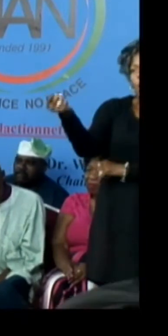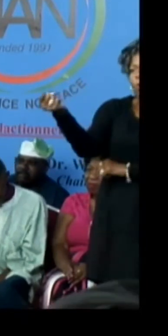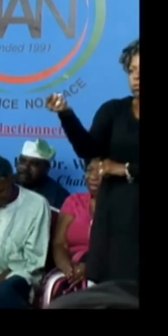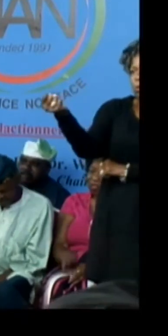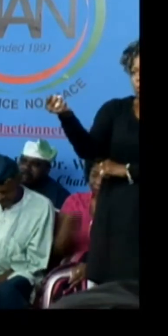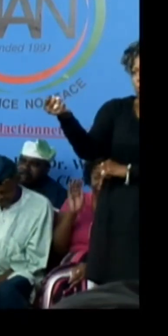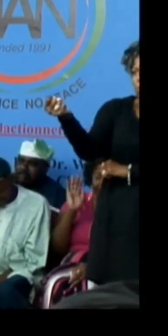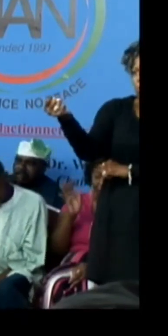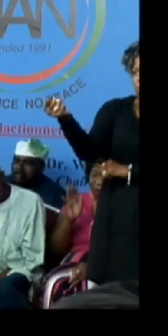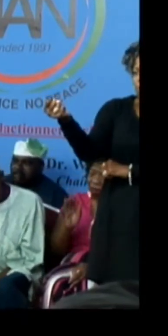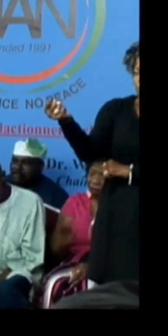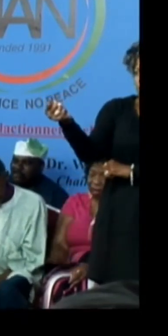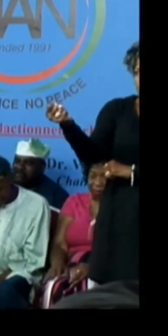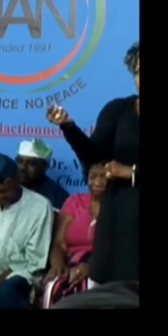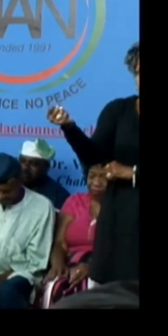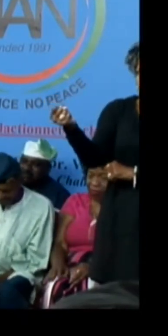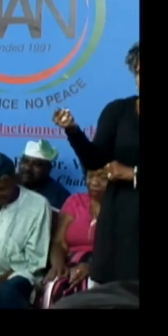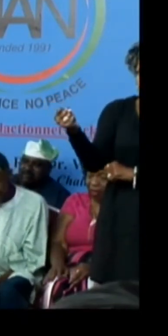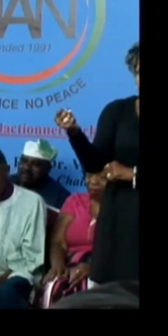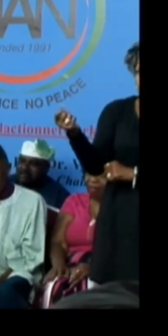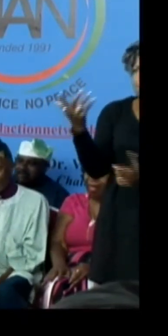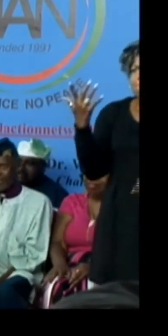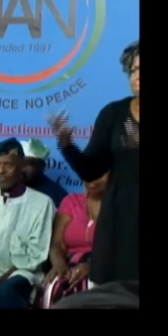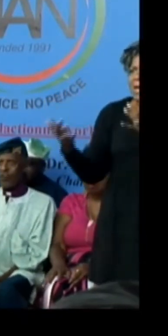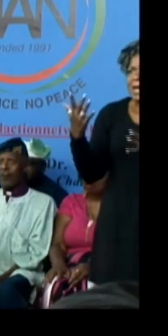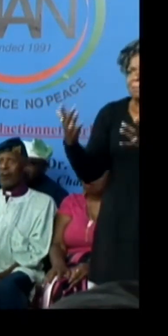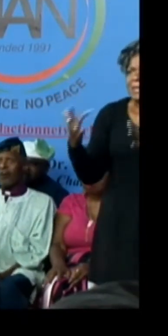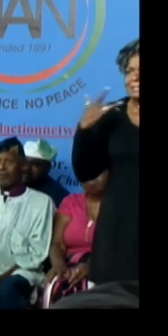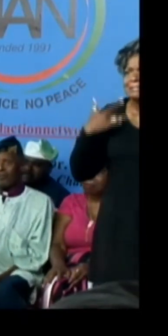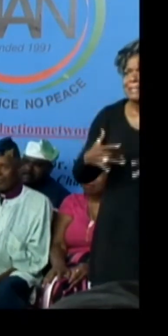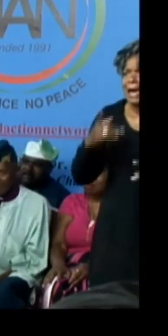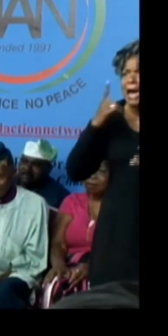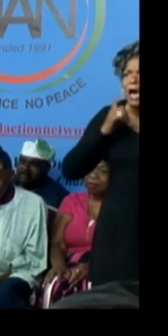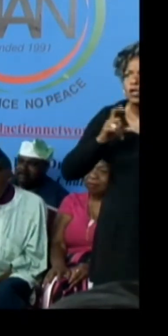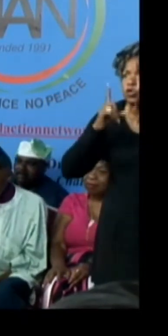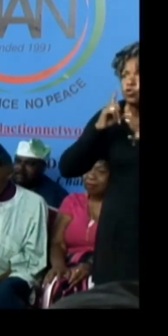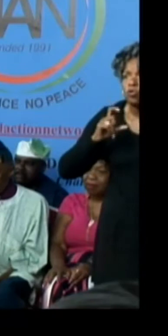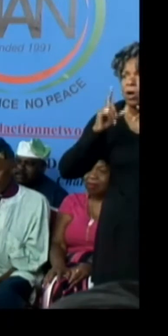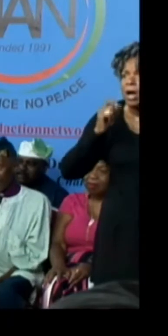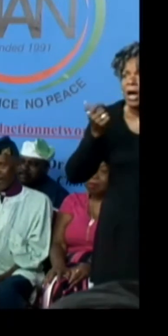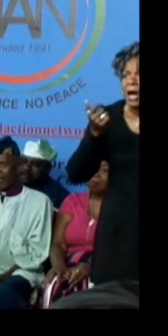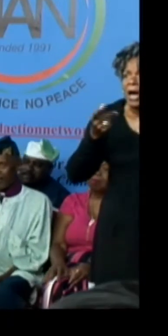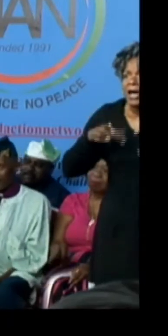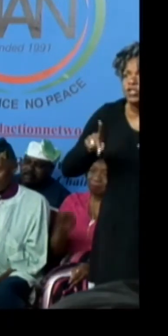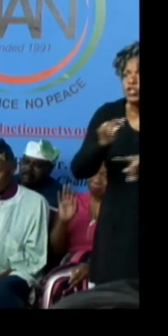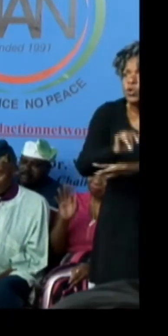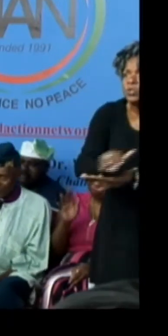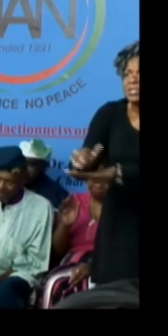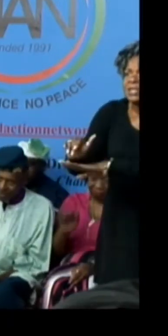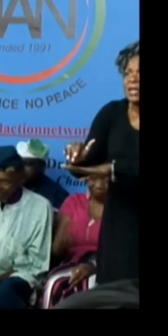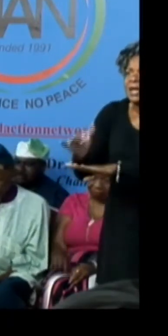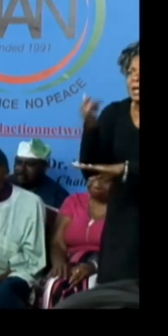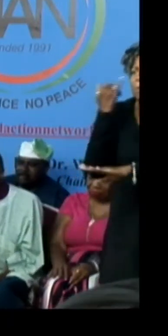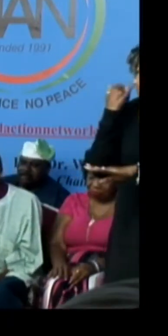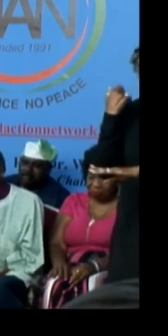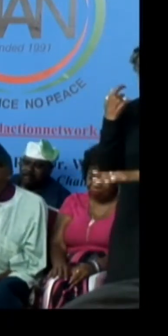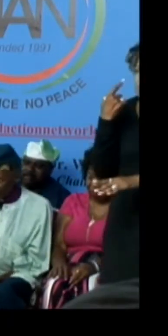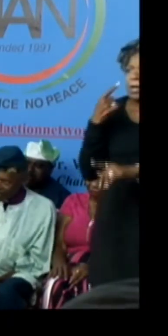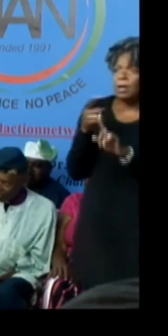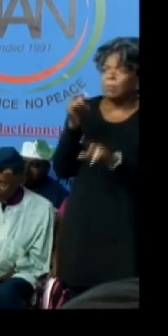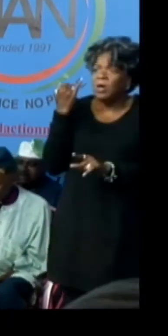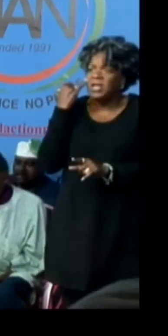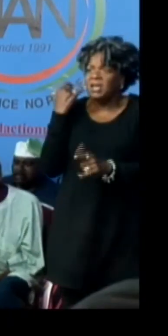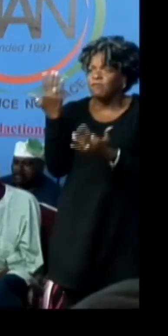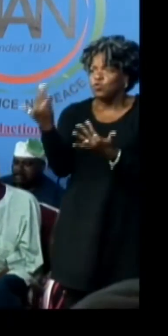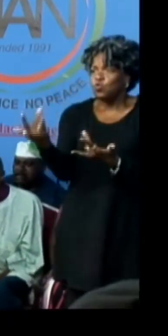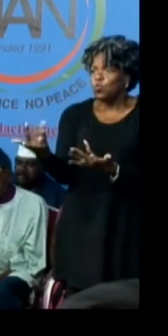hold on. Weeping may endure for a night, but if you hold on,